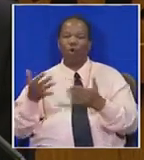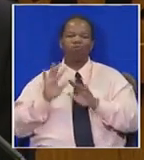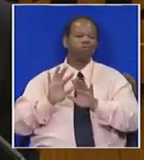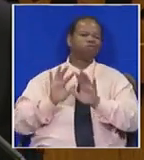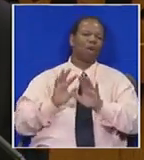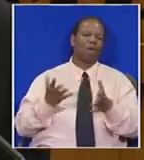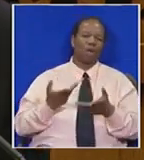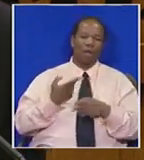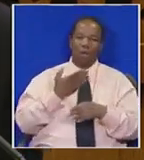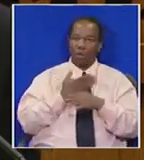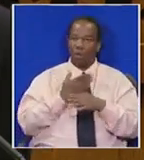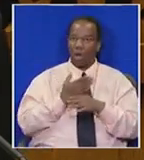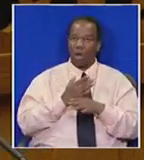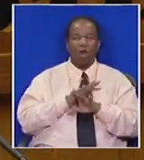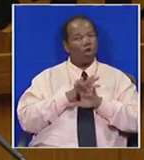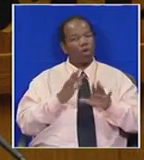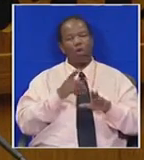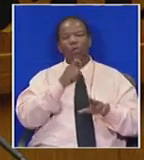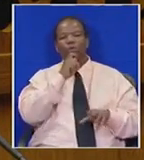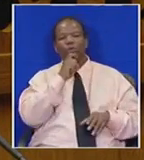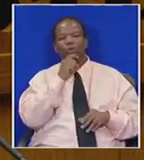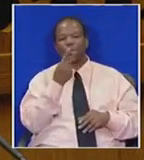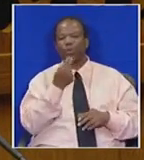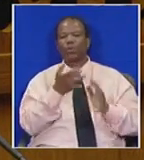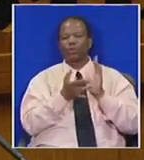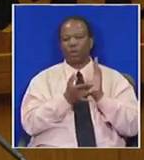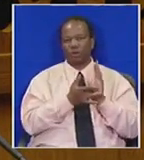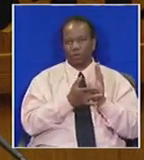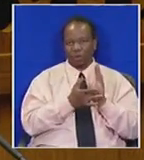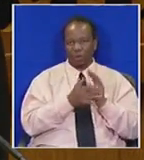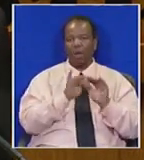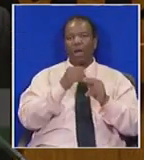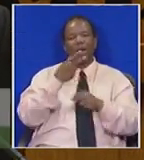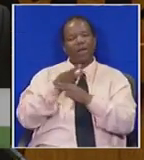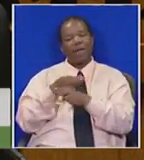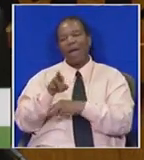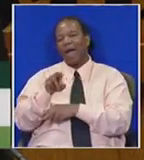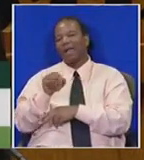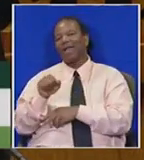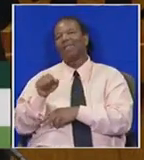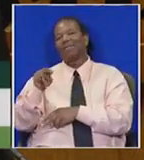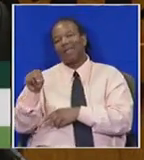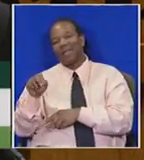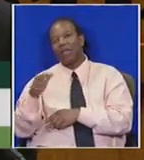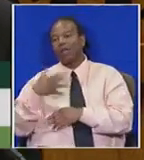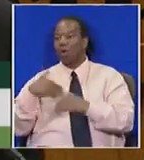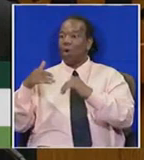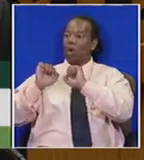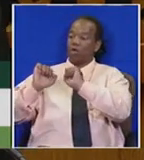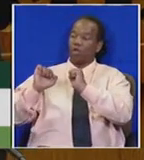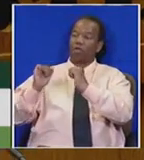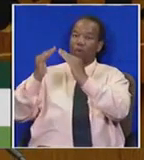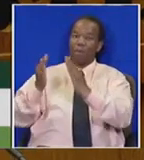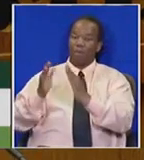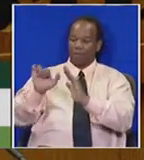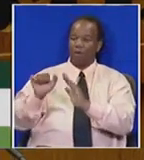and workplaces that flow from new technologies. We will invest in R&D to create the intellectual property base for our